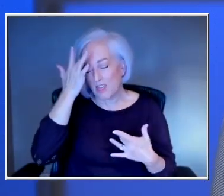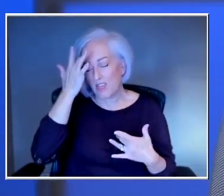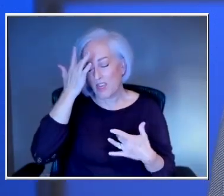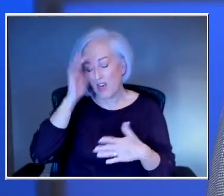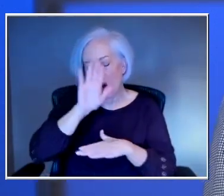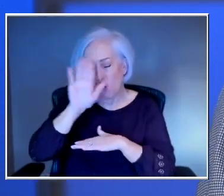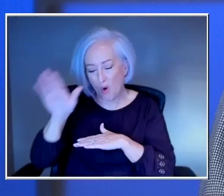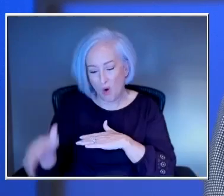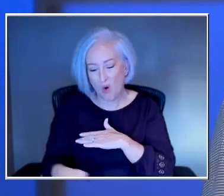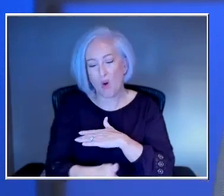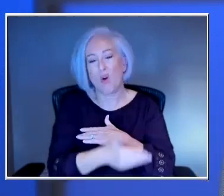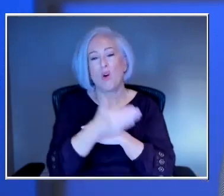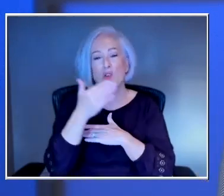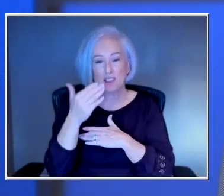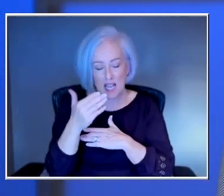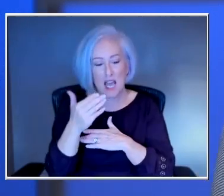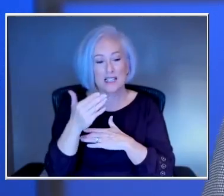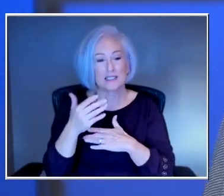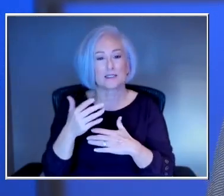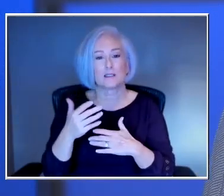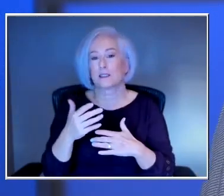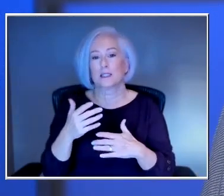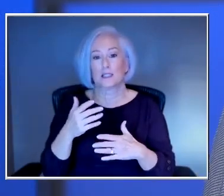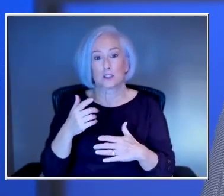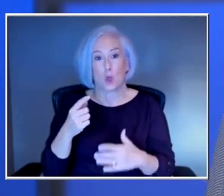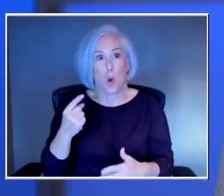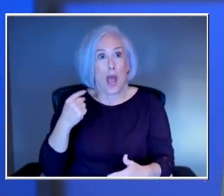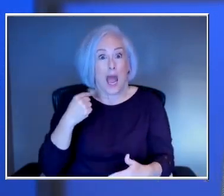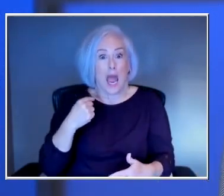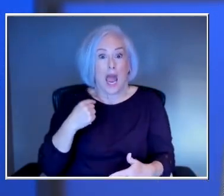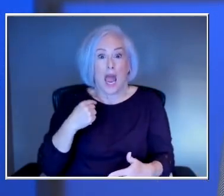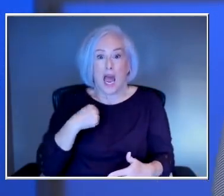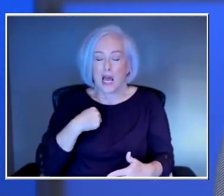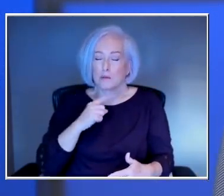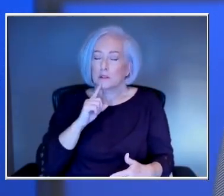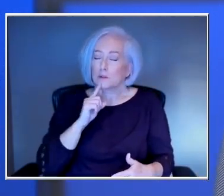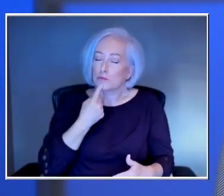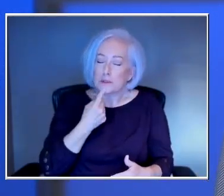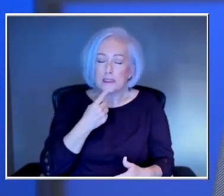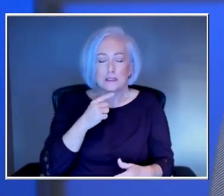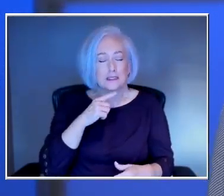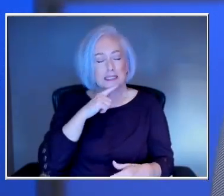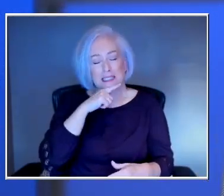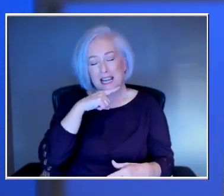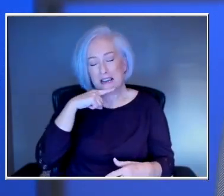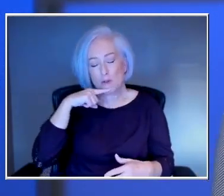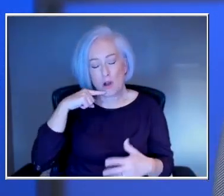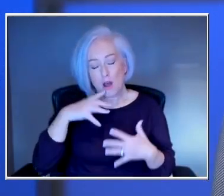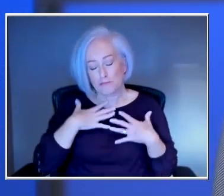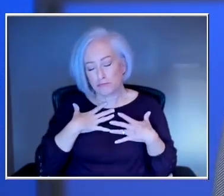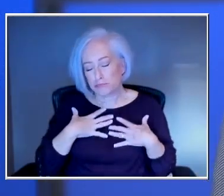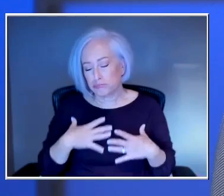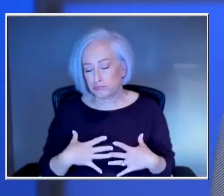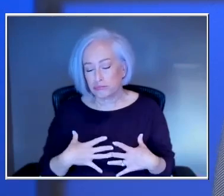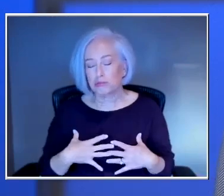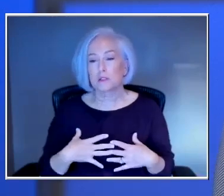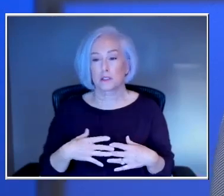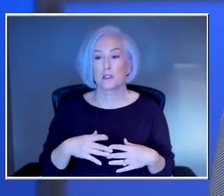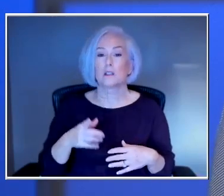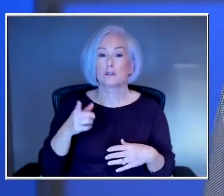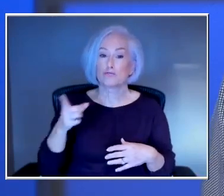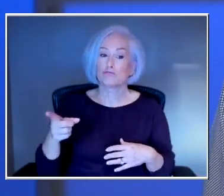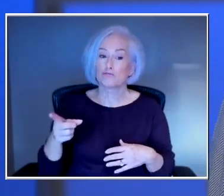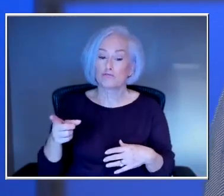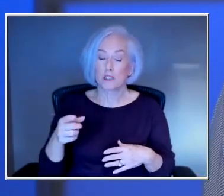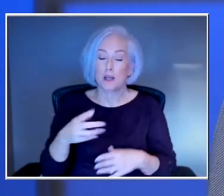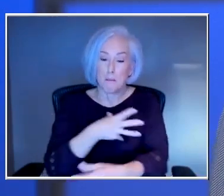So initially the thought was because I was severely dehydrated, and so they did some blood work, and she was severely dehydrated. And they're